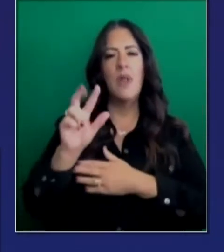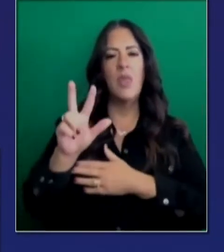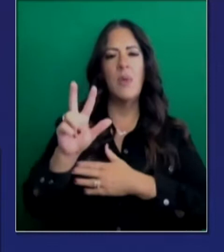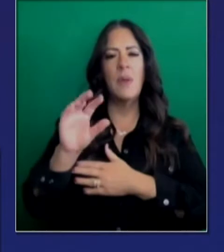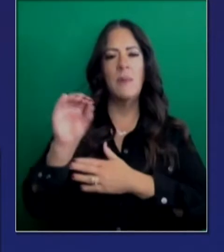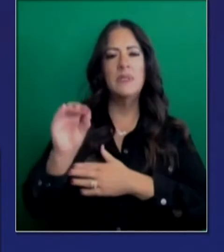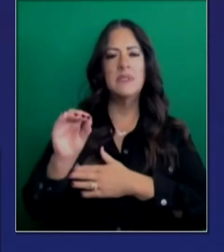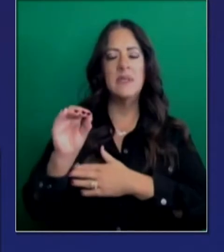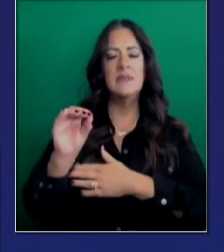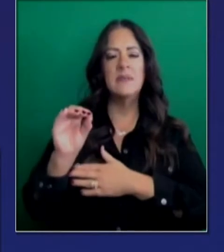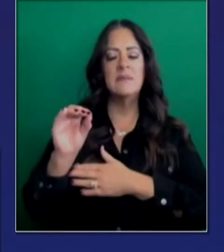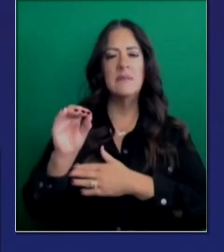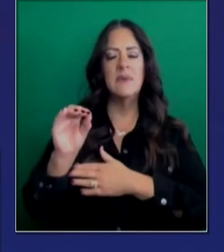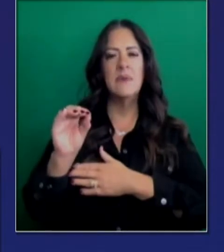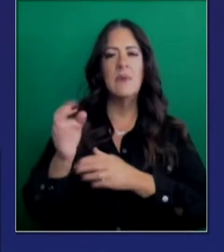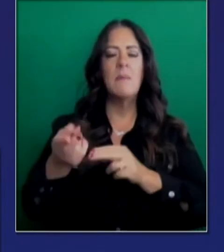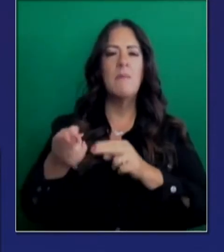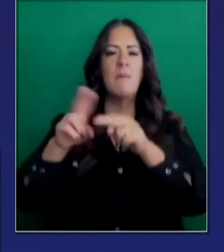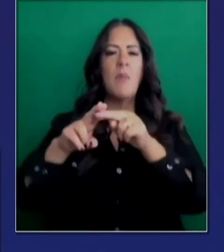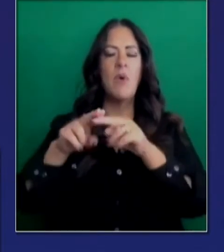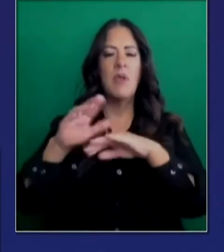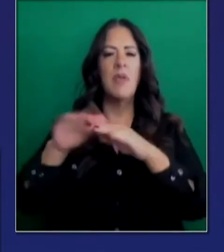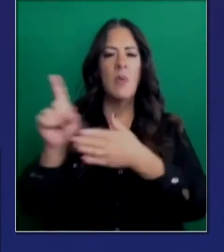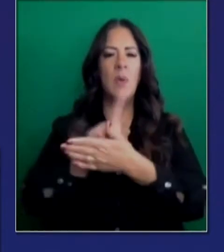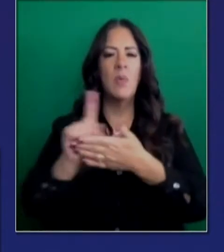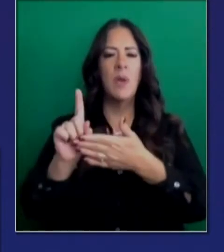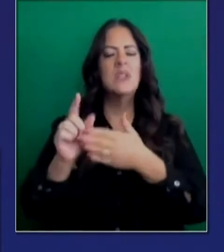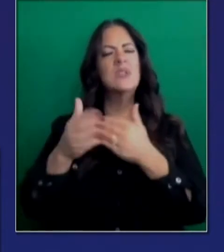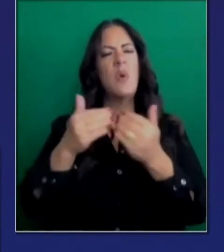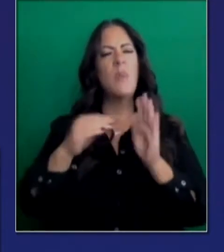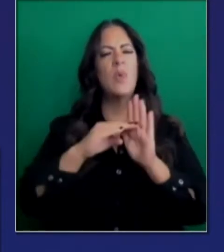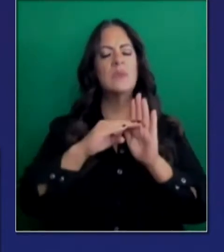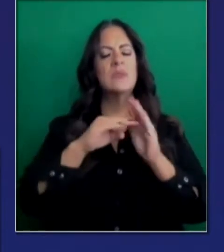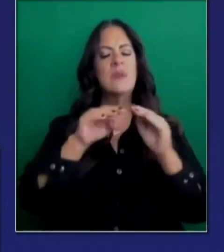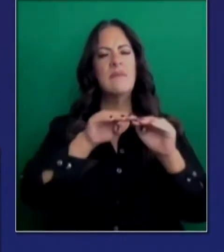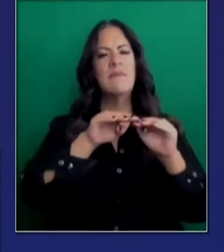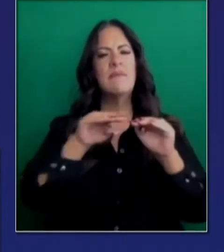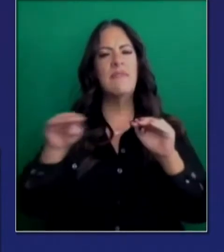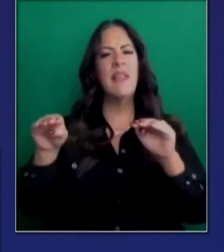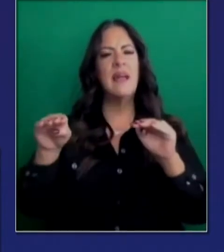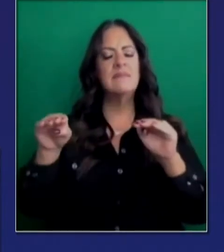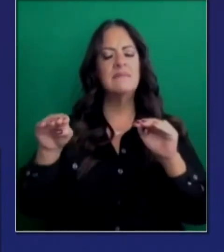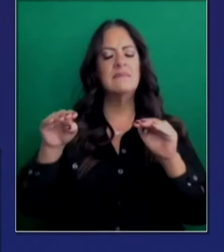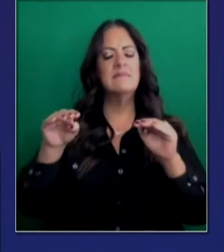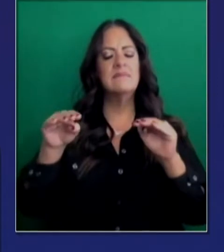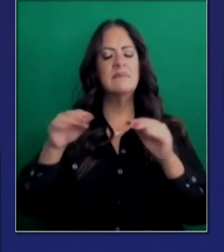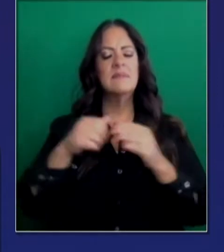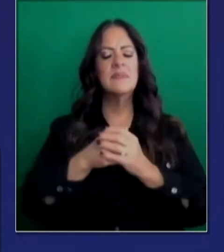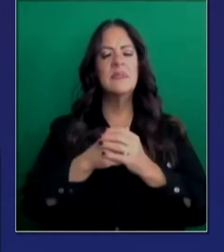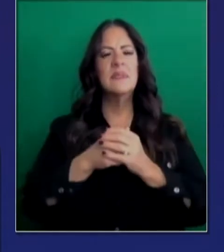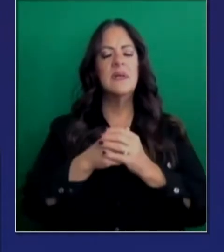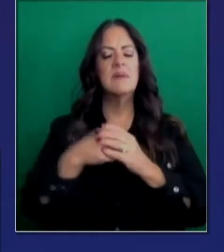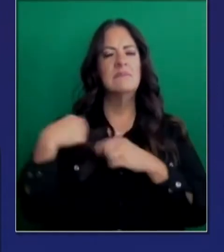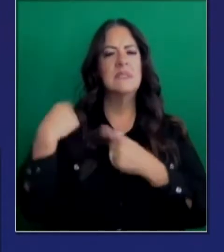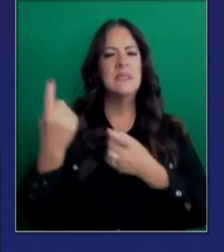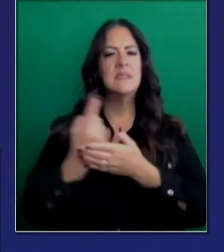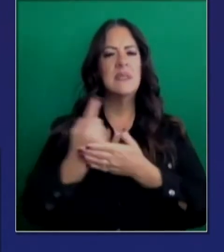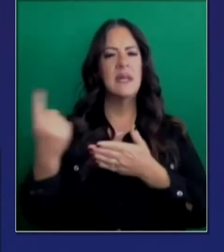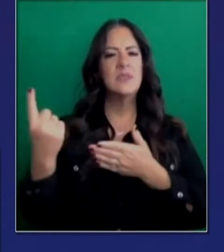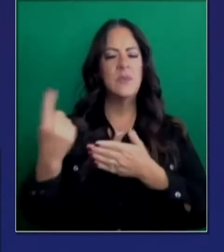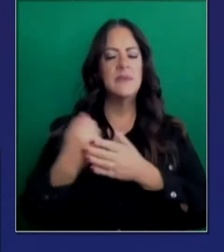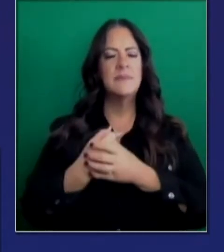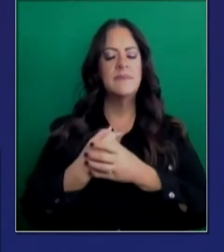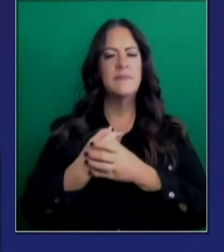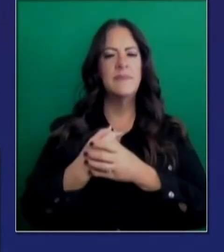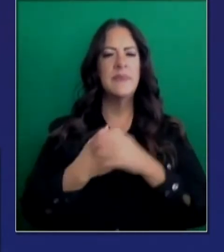7-day period, so almost flat new hospitalizations over the last week and 6%